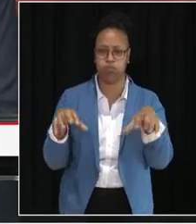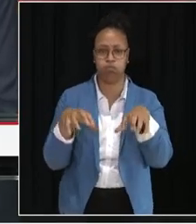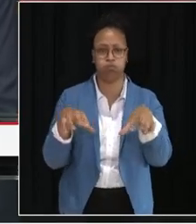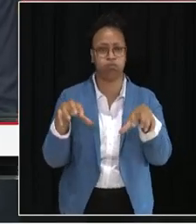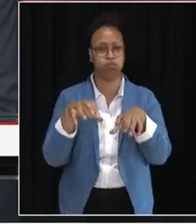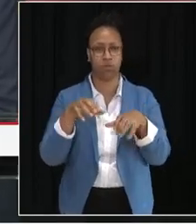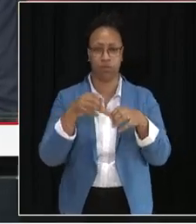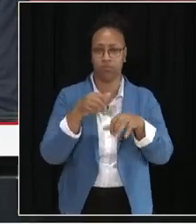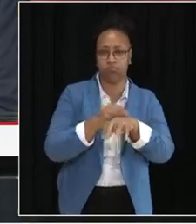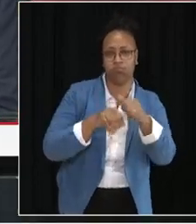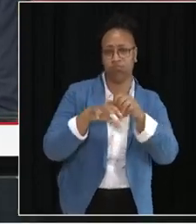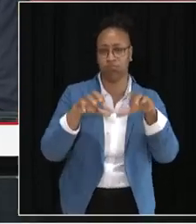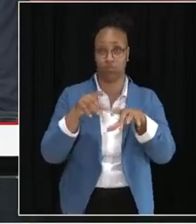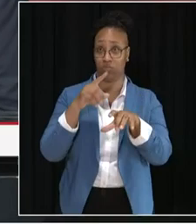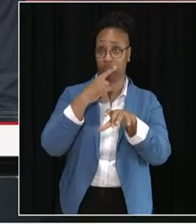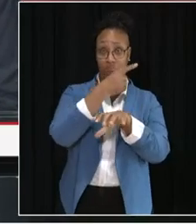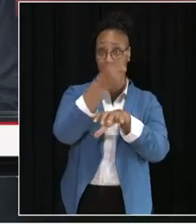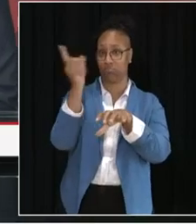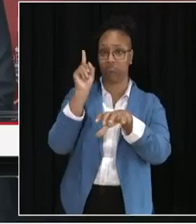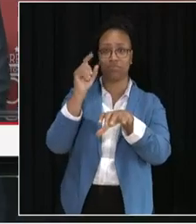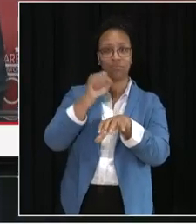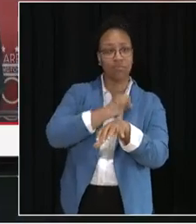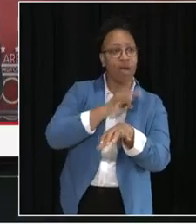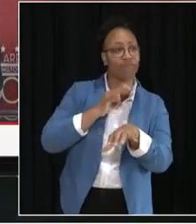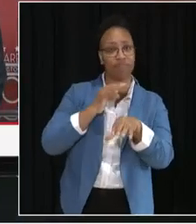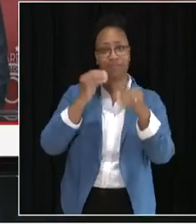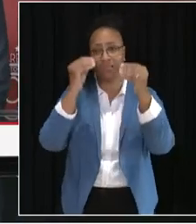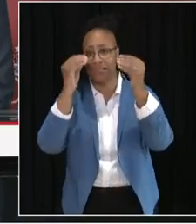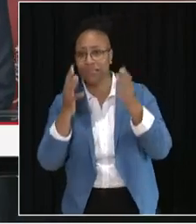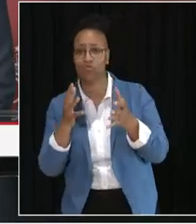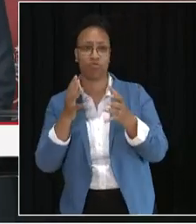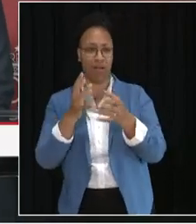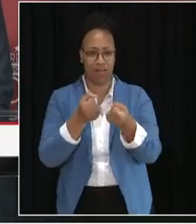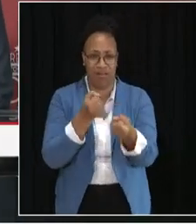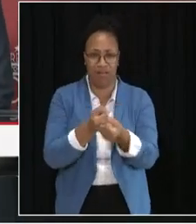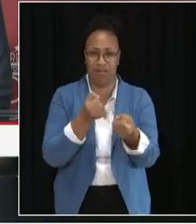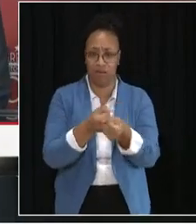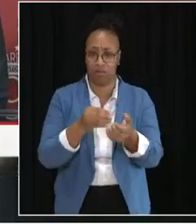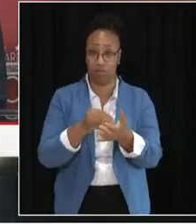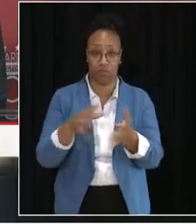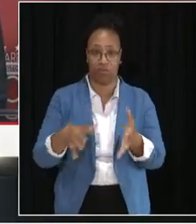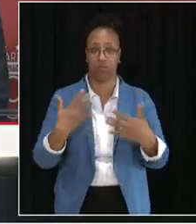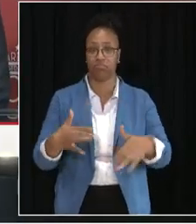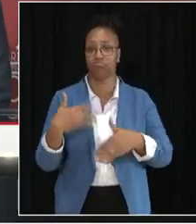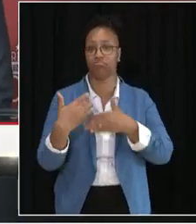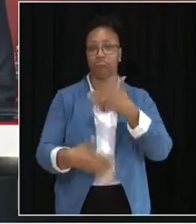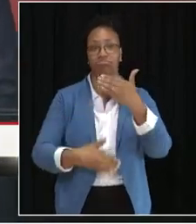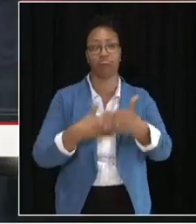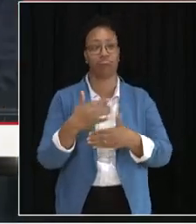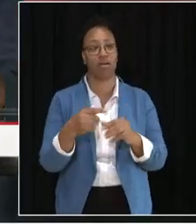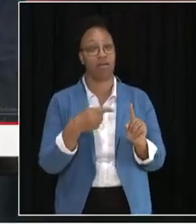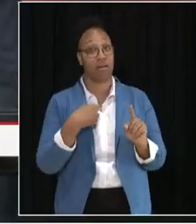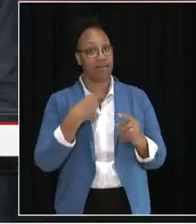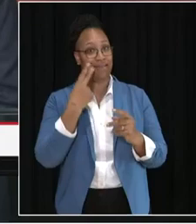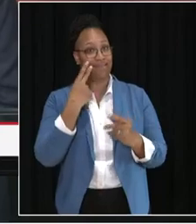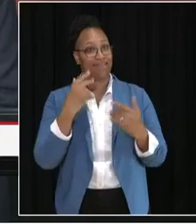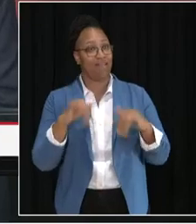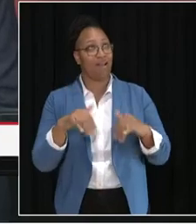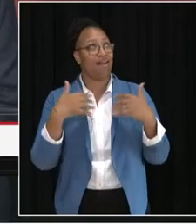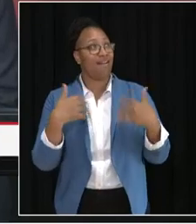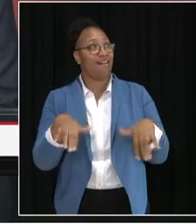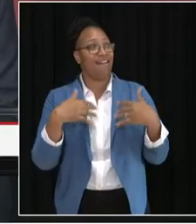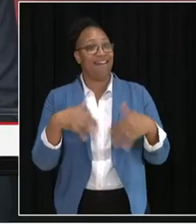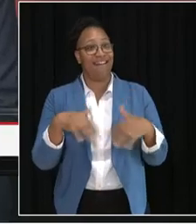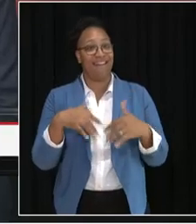our amazing team and our full supports. I'm excited for the memories that will be made in this new